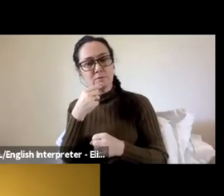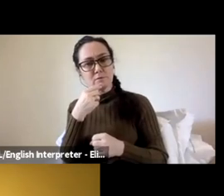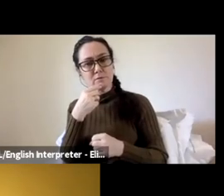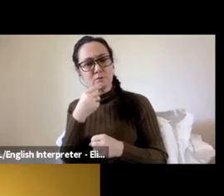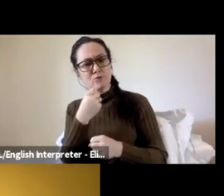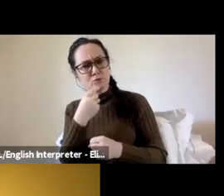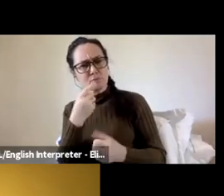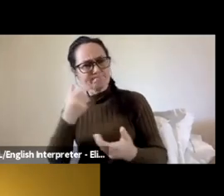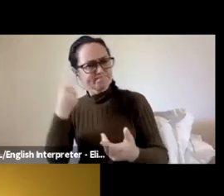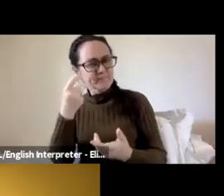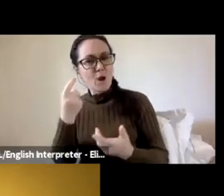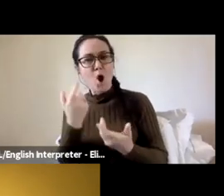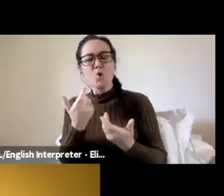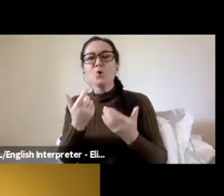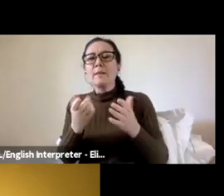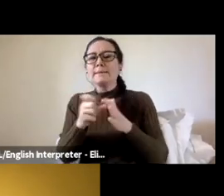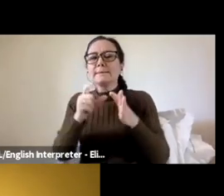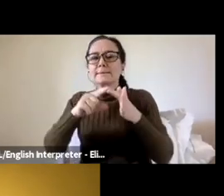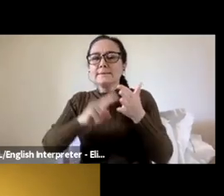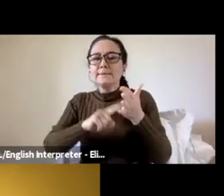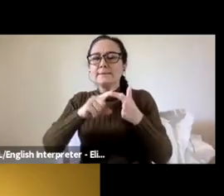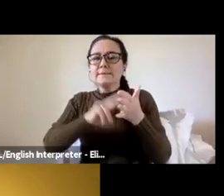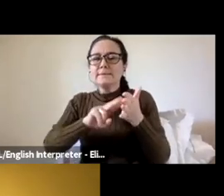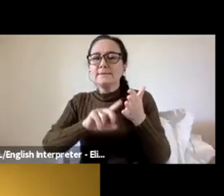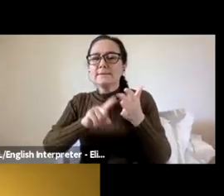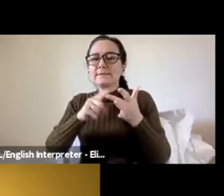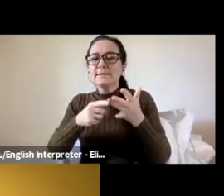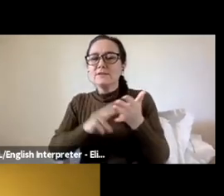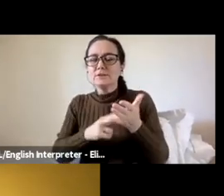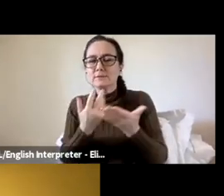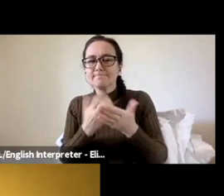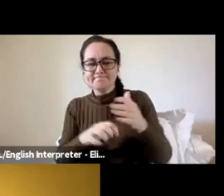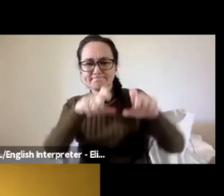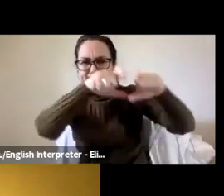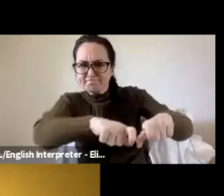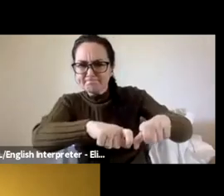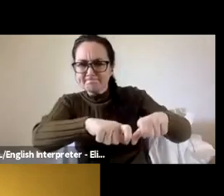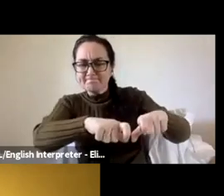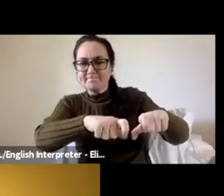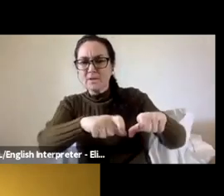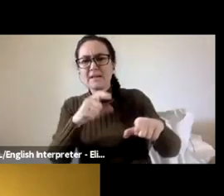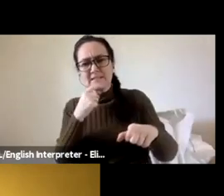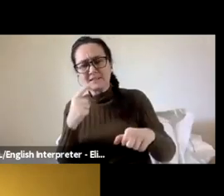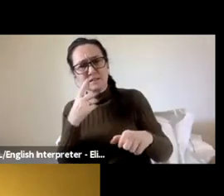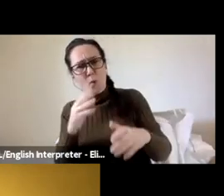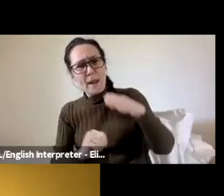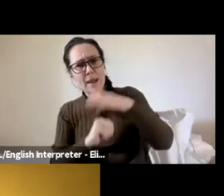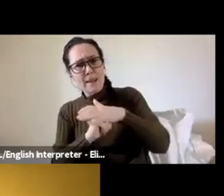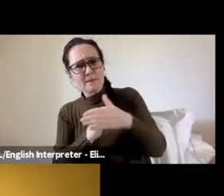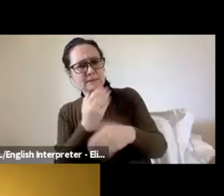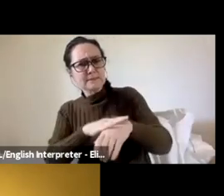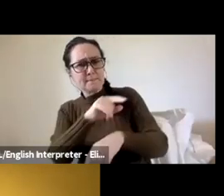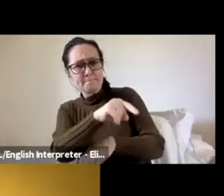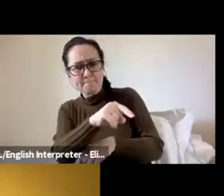detention. So immigration detentions, we call for a limit on immigration detention, and they supported that,